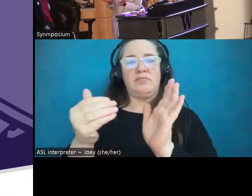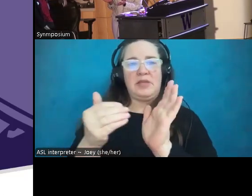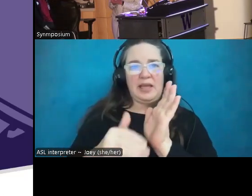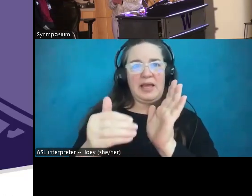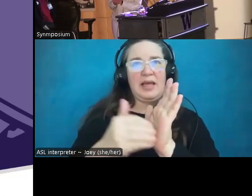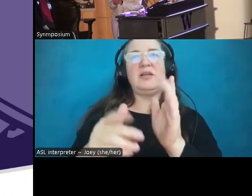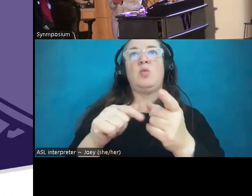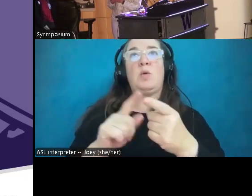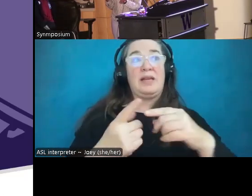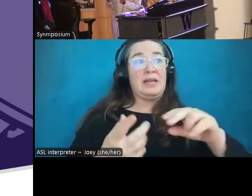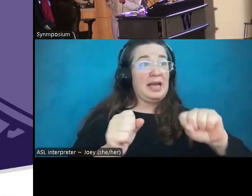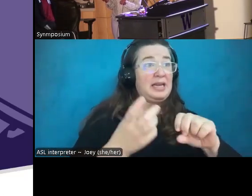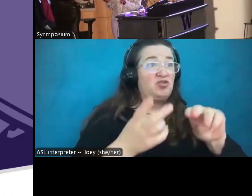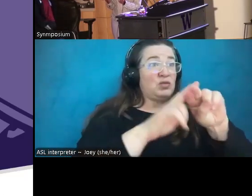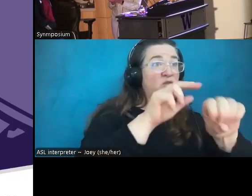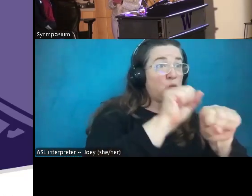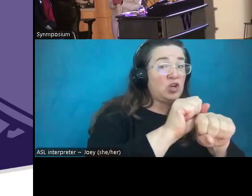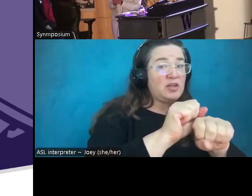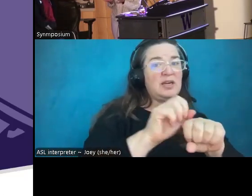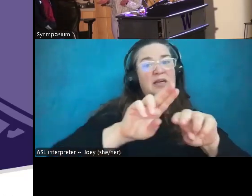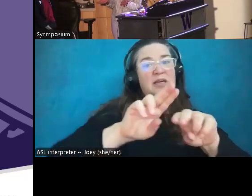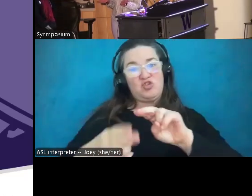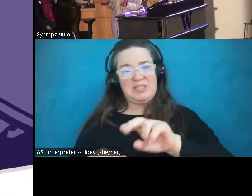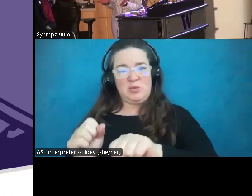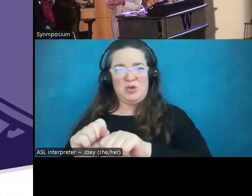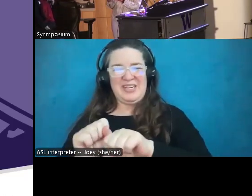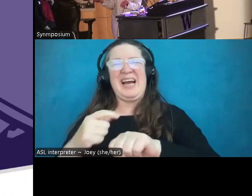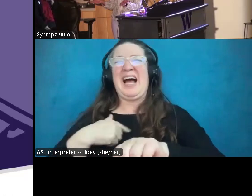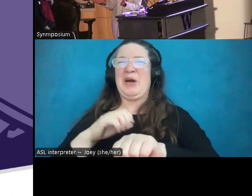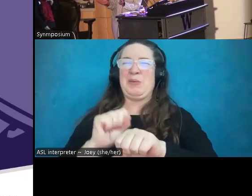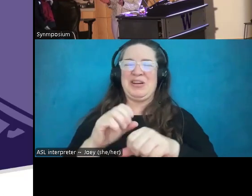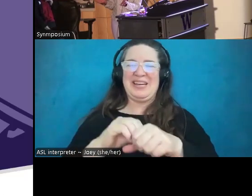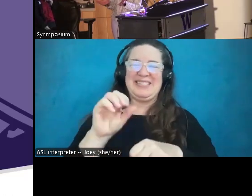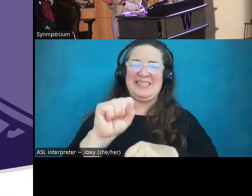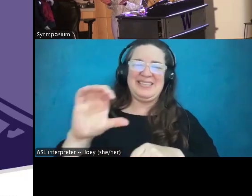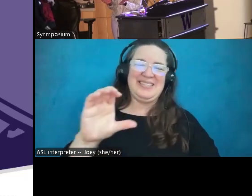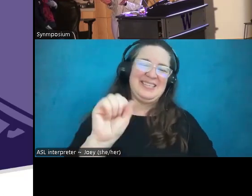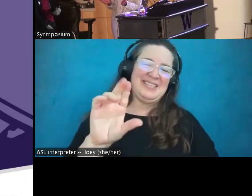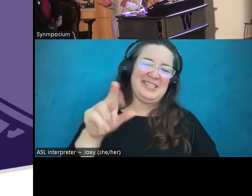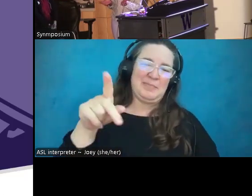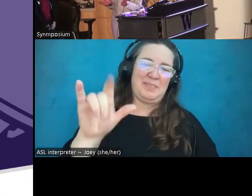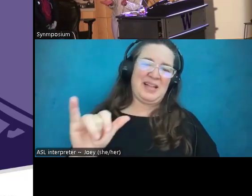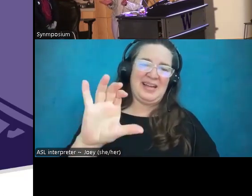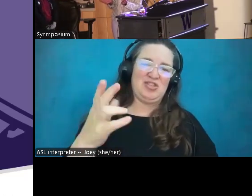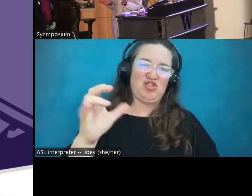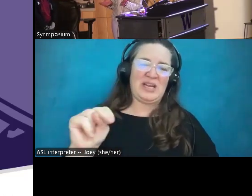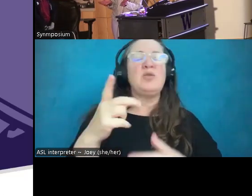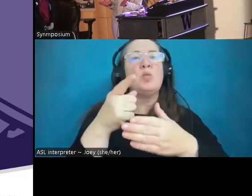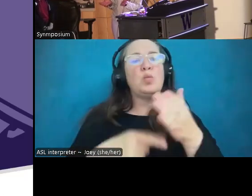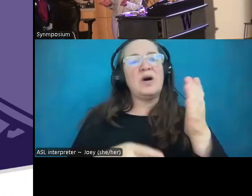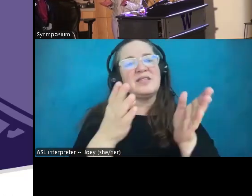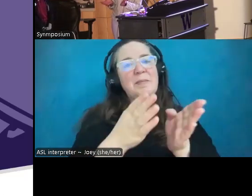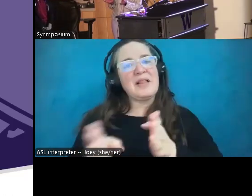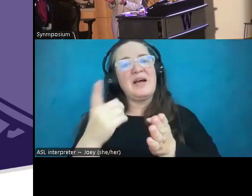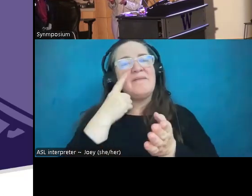I'm curious, I work in supply chain. I'm a little bit curious about what are the plans for optimizing